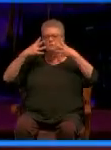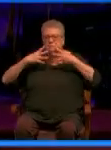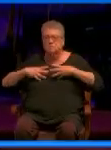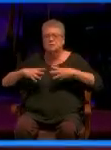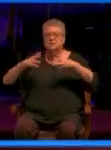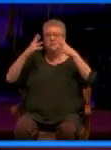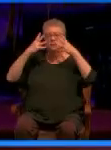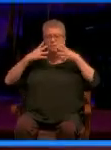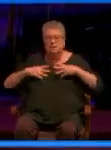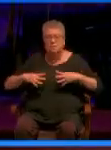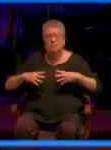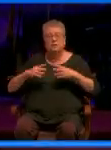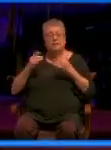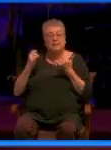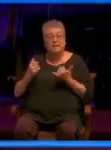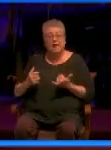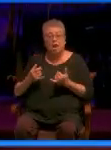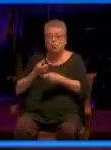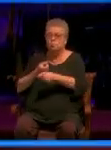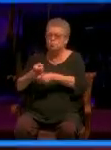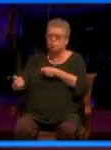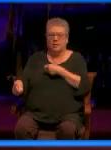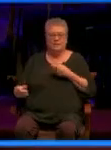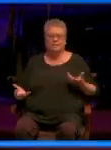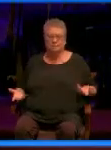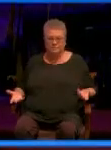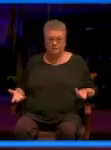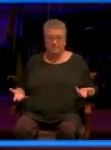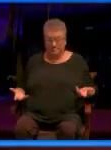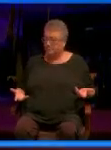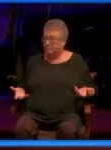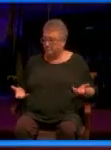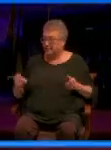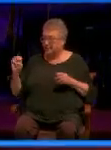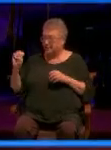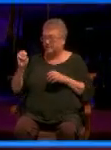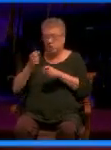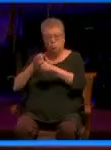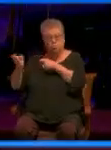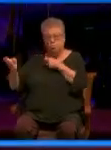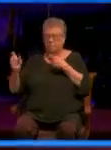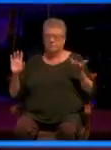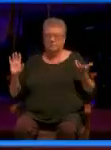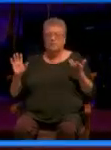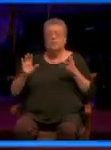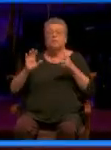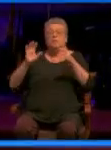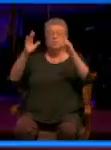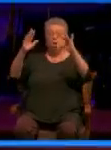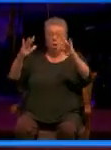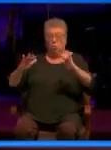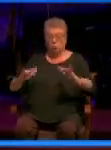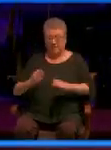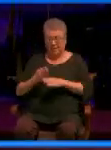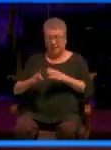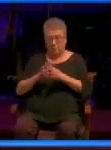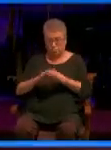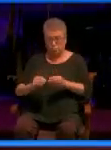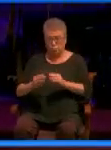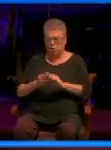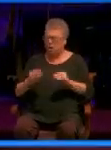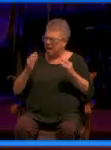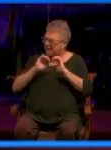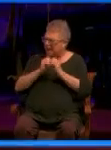is now ruined. Now we must get to the end of the story, and here is where I want you to understand how it matters to